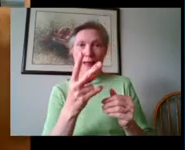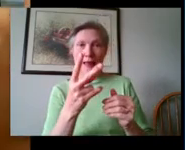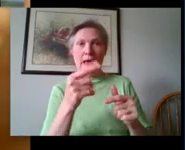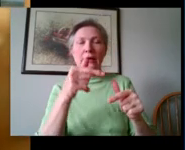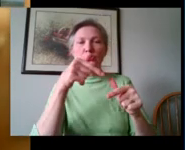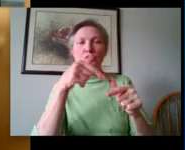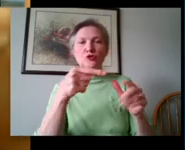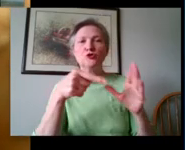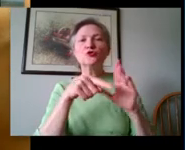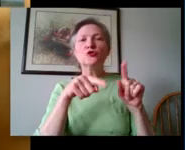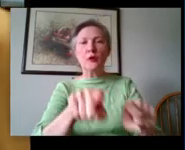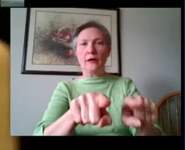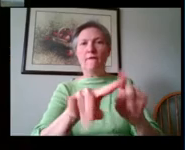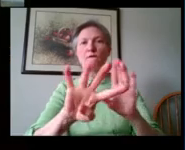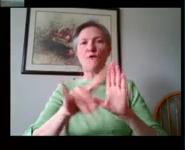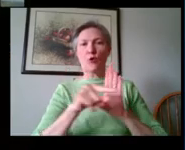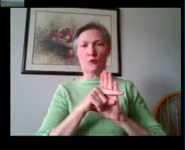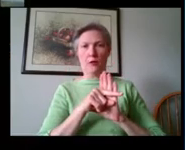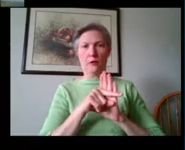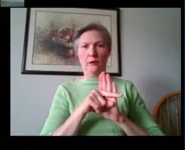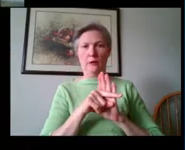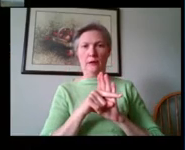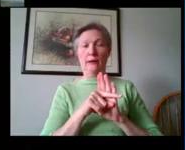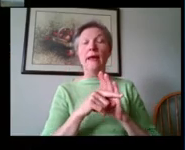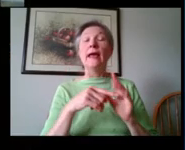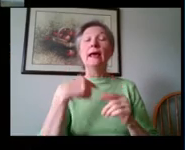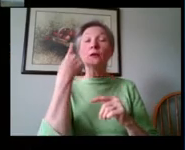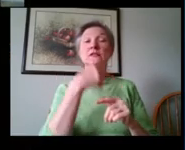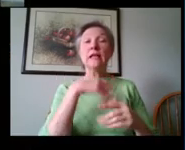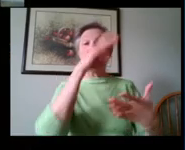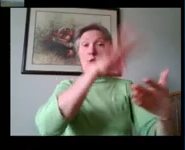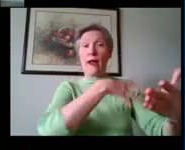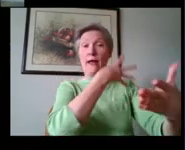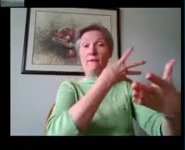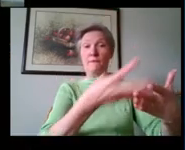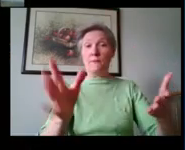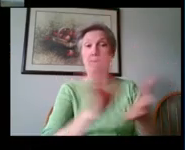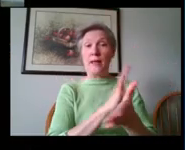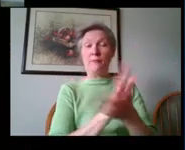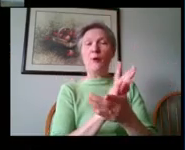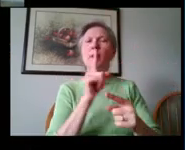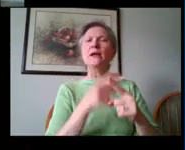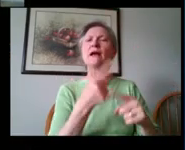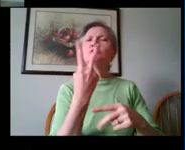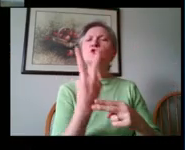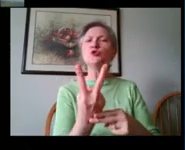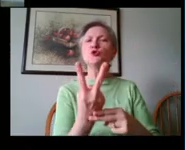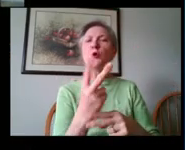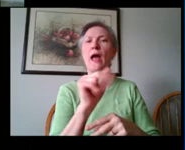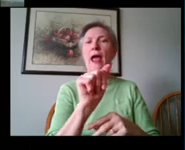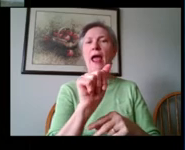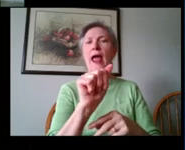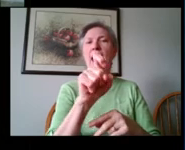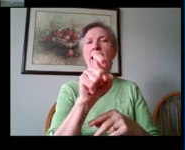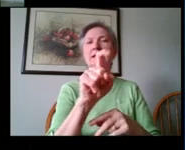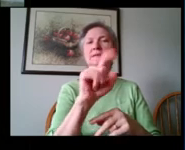grade. So in a coordinate plane, you've got what looks like graph paper, but then you've got these two axes, which is the plural of the